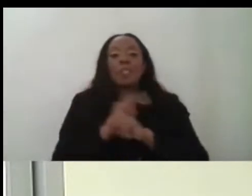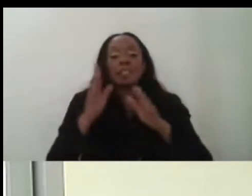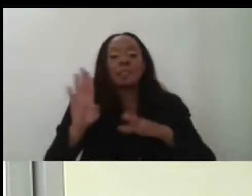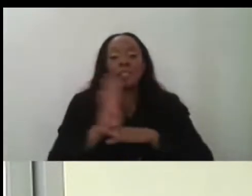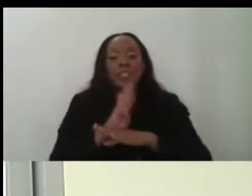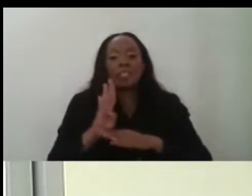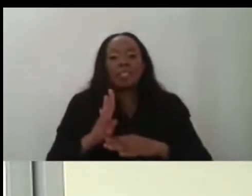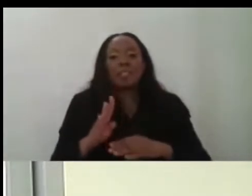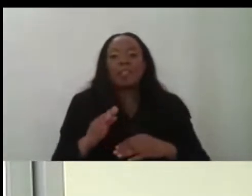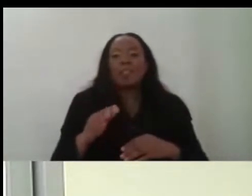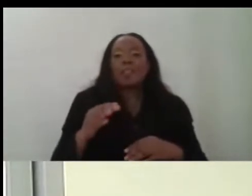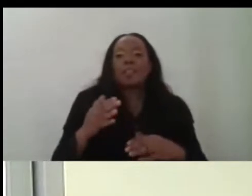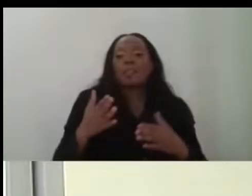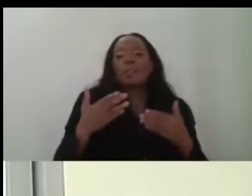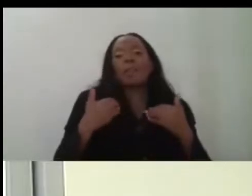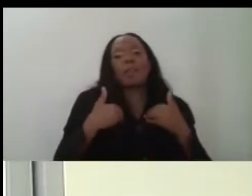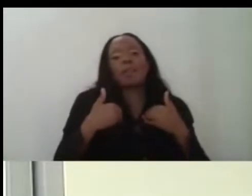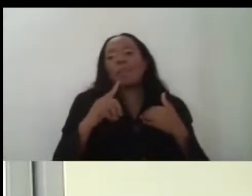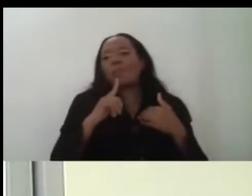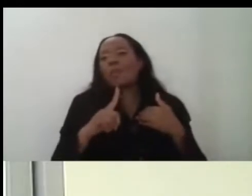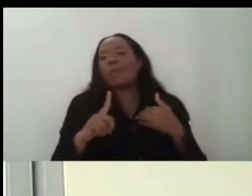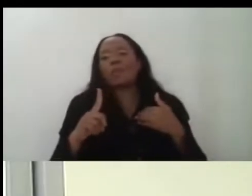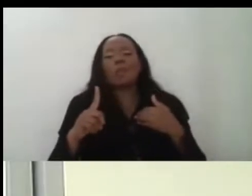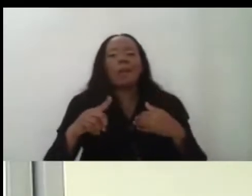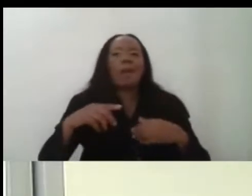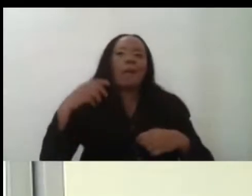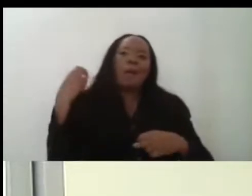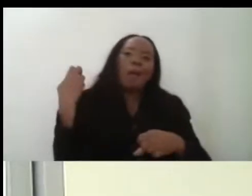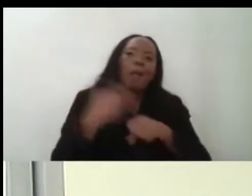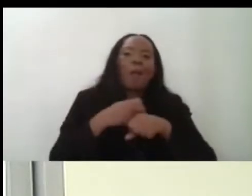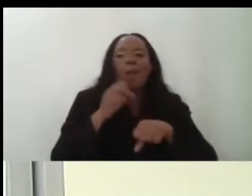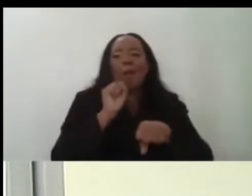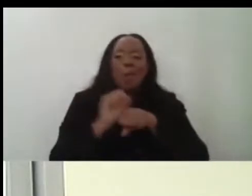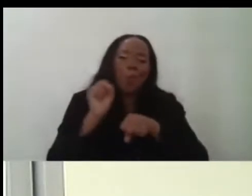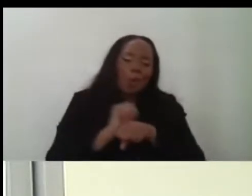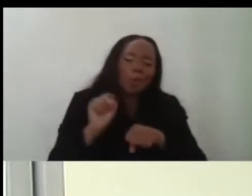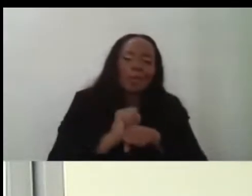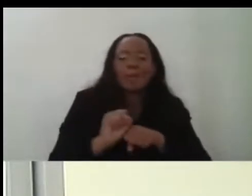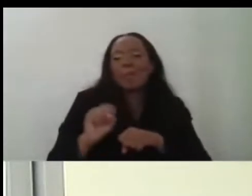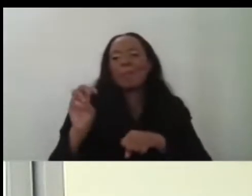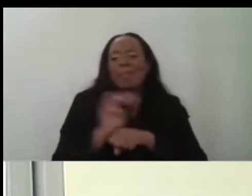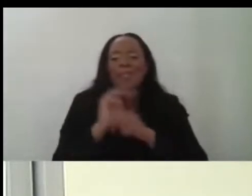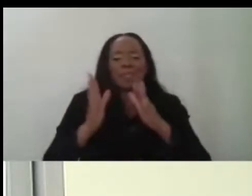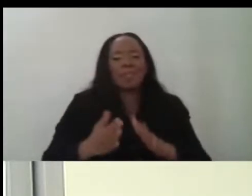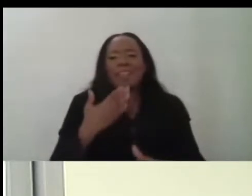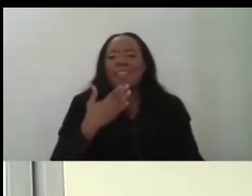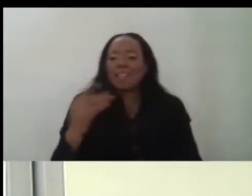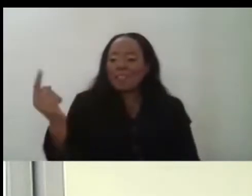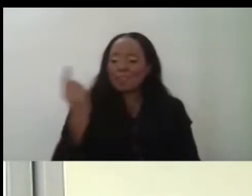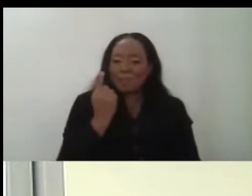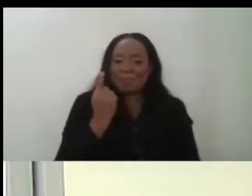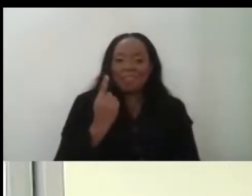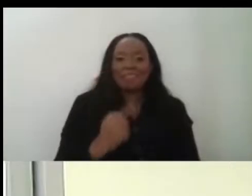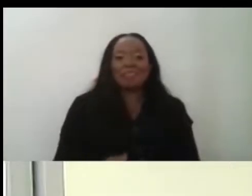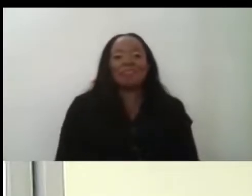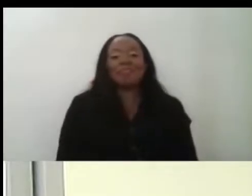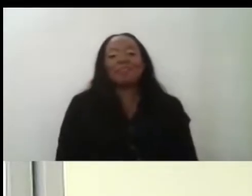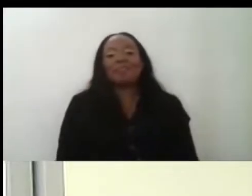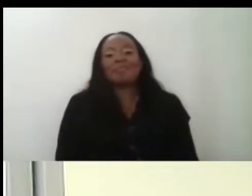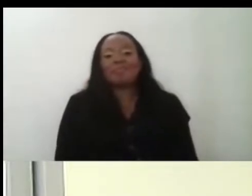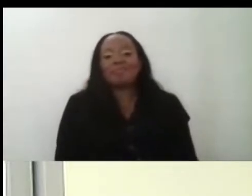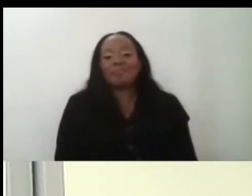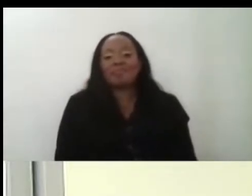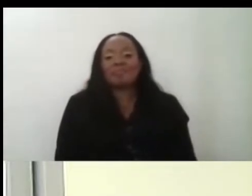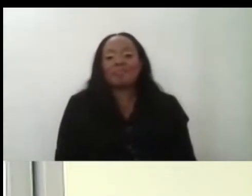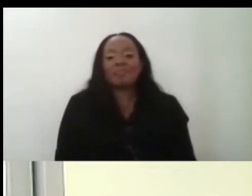one of the most hardworking ministers, and we thank you for taking the time out to be here, sir. And as mentioned earlier, we